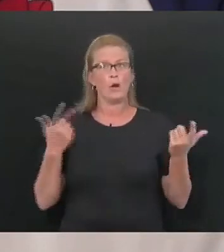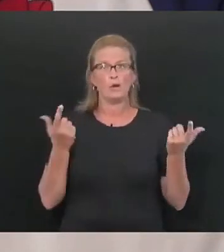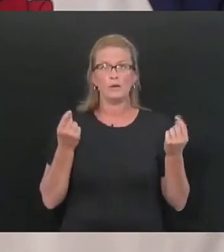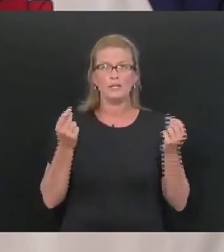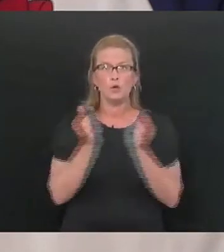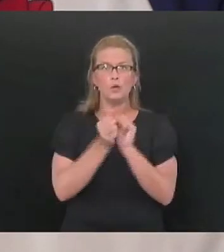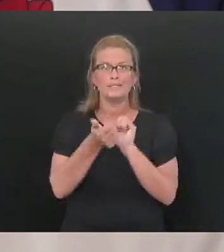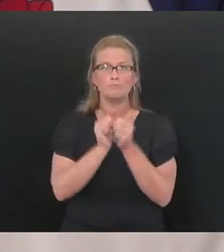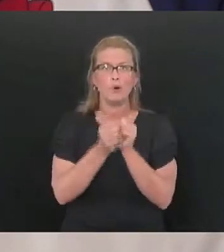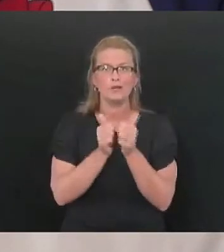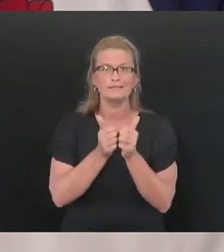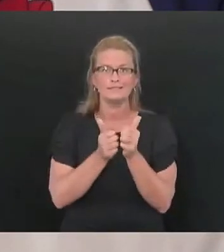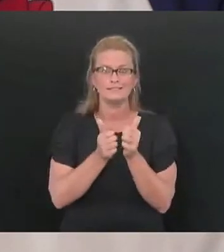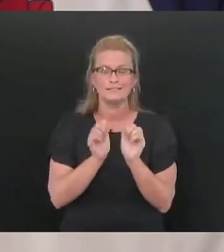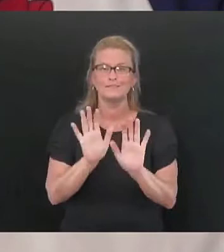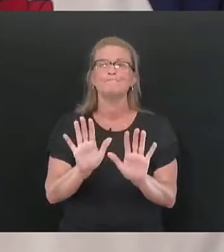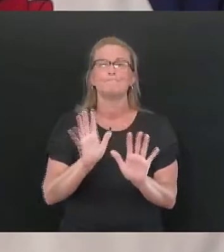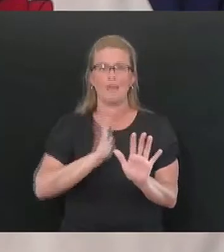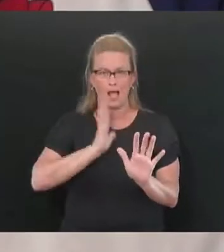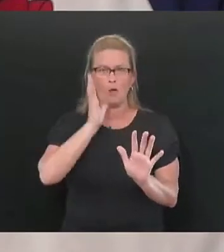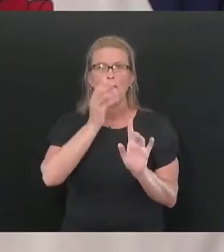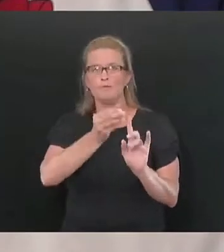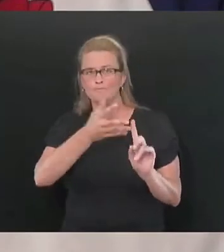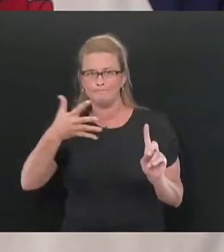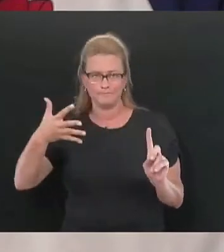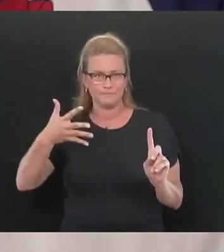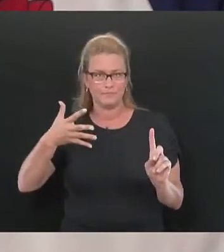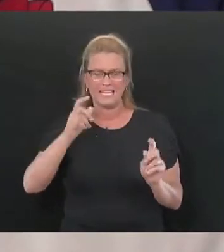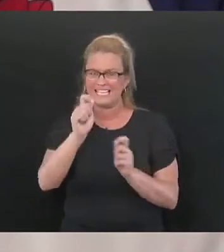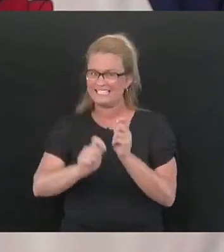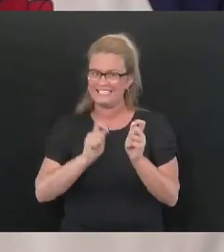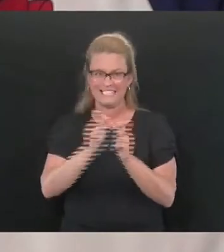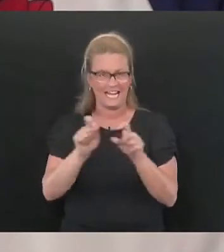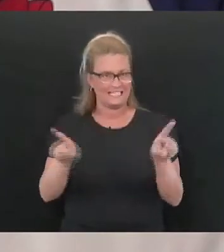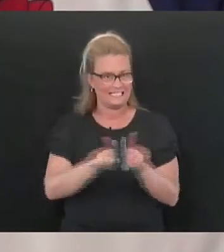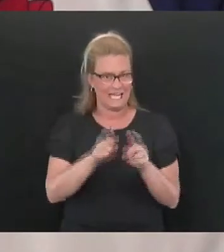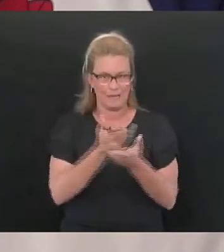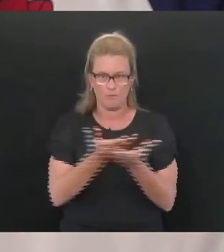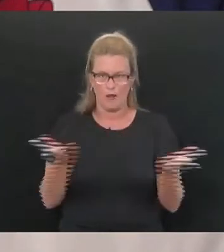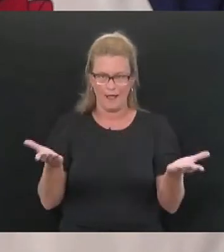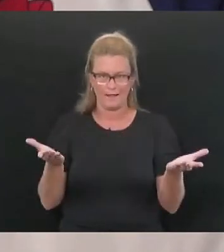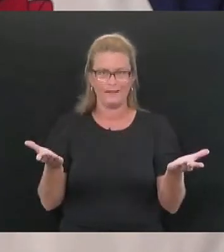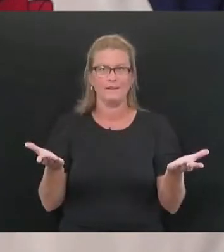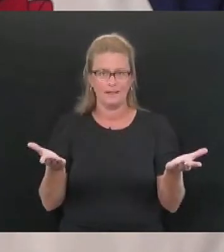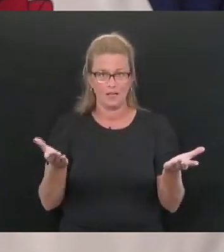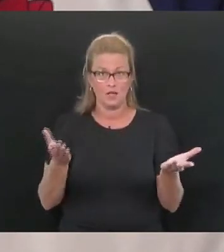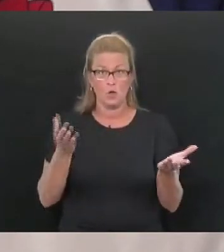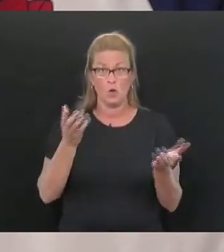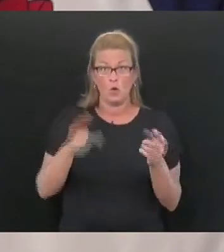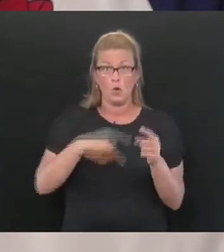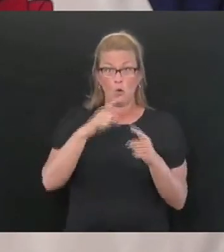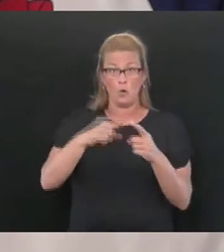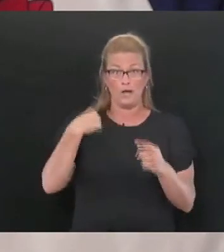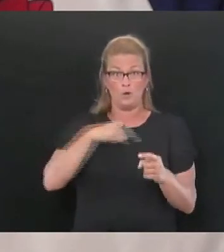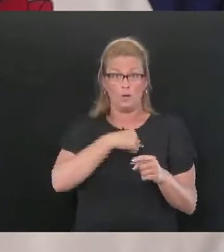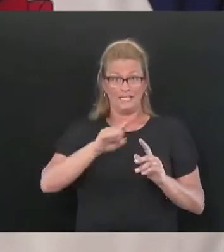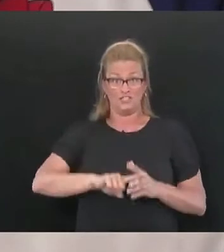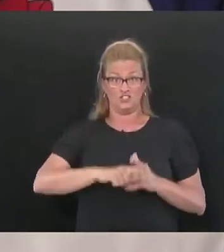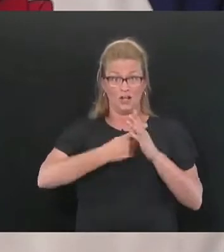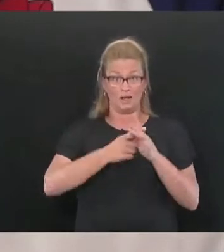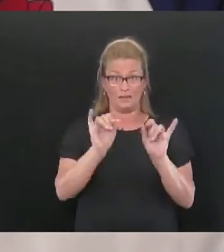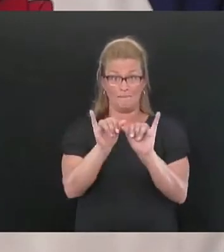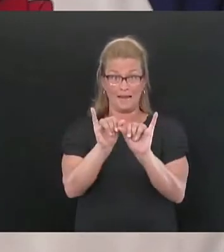sports. And we're going to handle sports exactly the same way. When we get that measuring stick in your